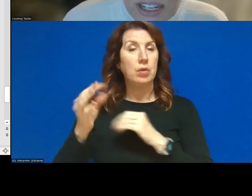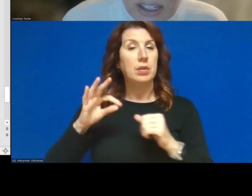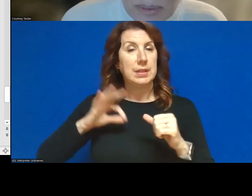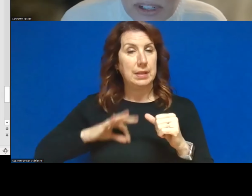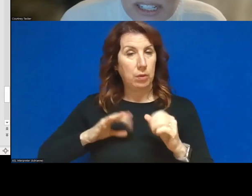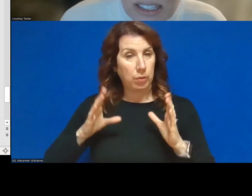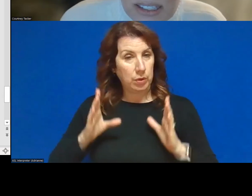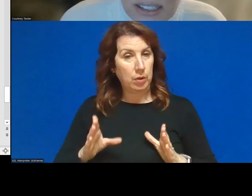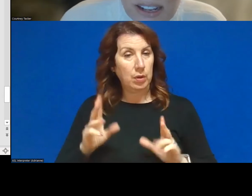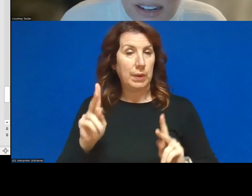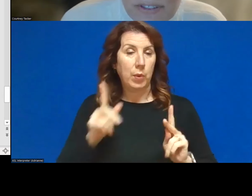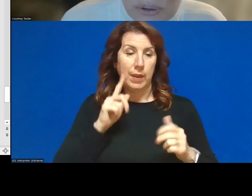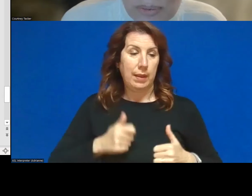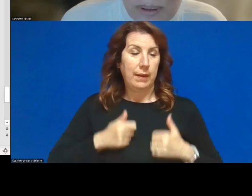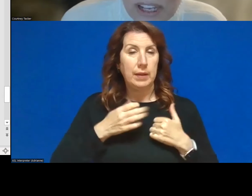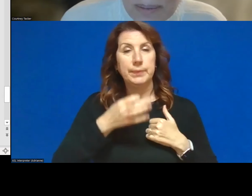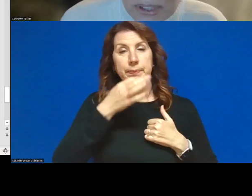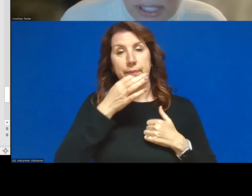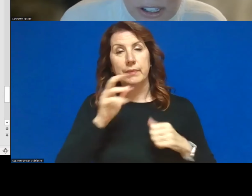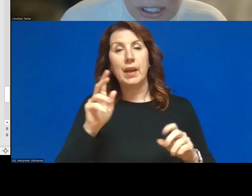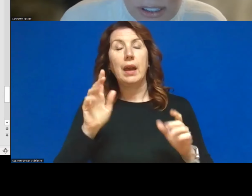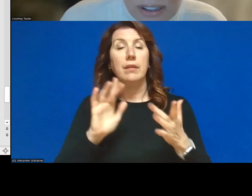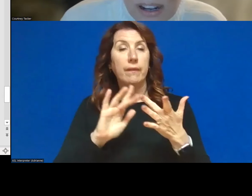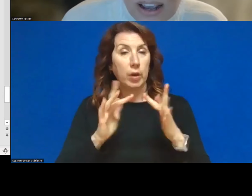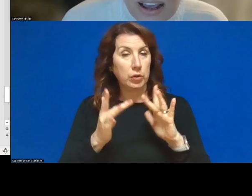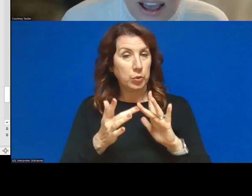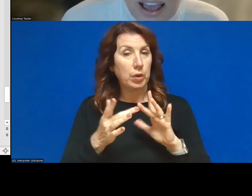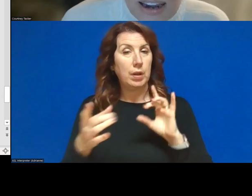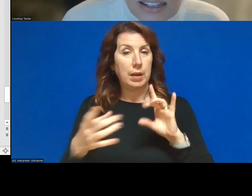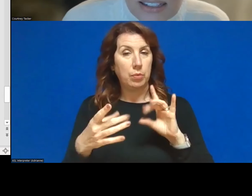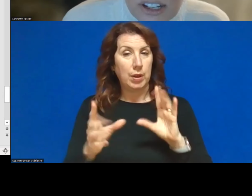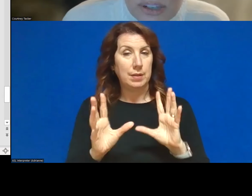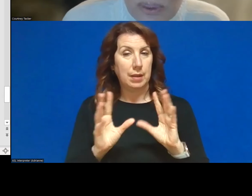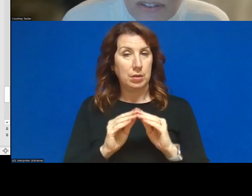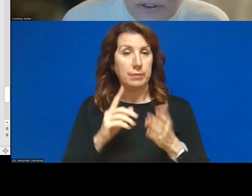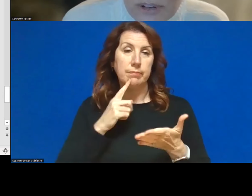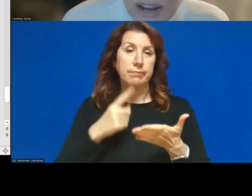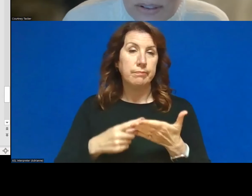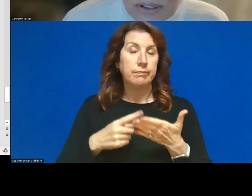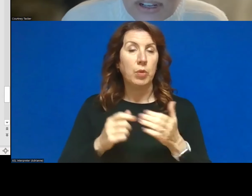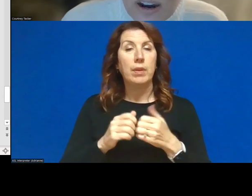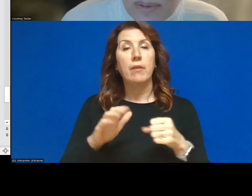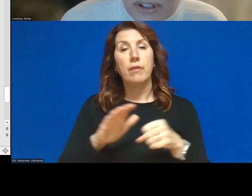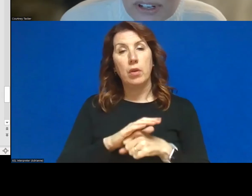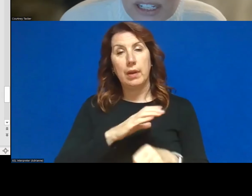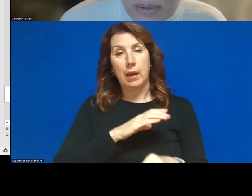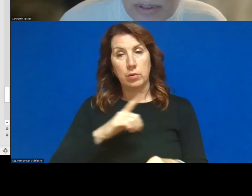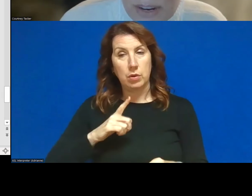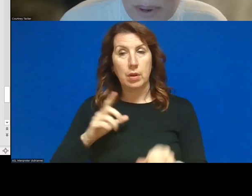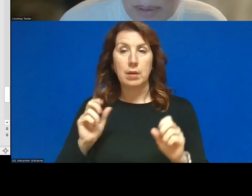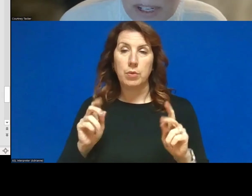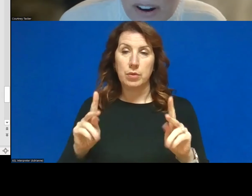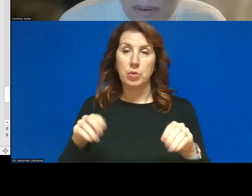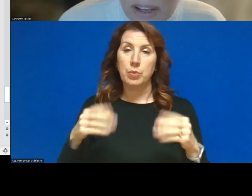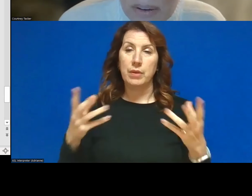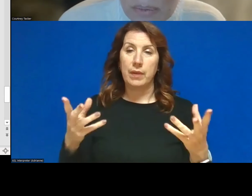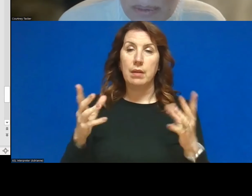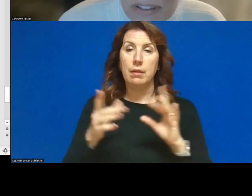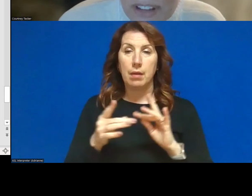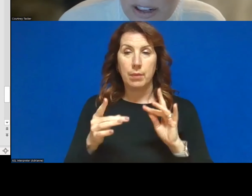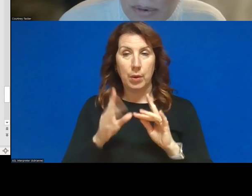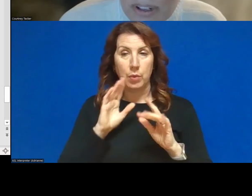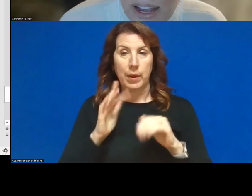lived expertise, and virtual public input sessions. And a discussion with the full council and opportunity to provide public comment will